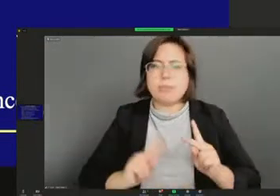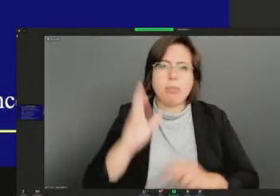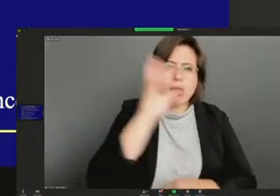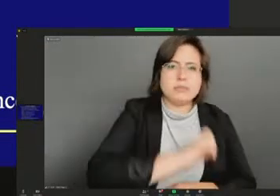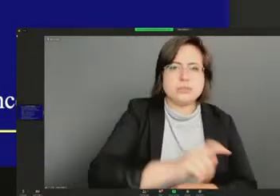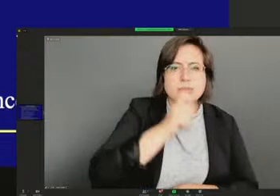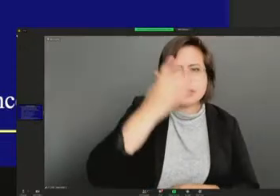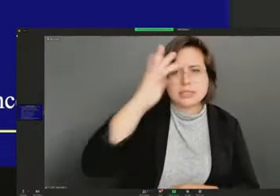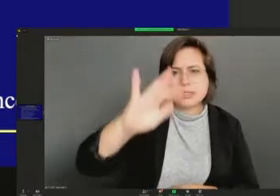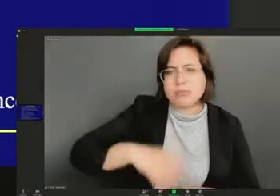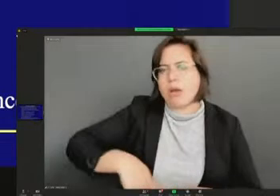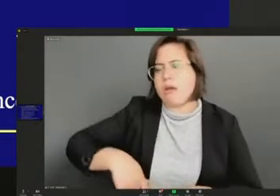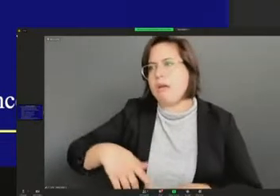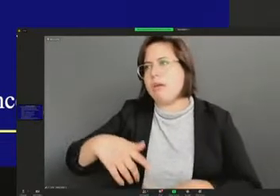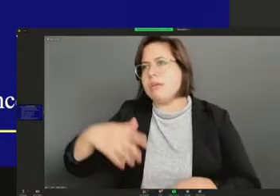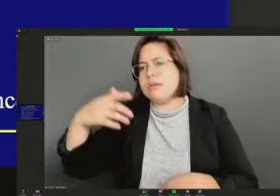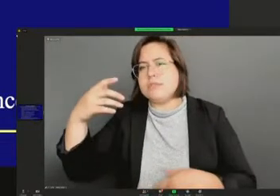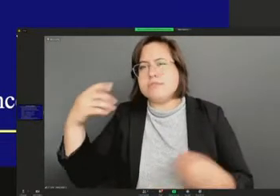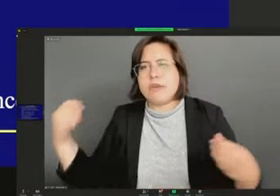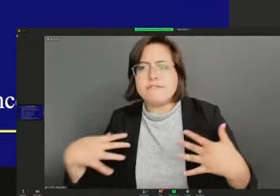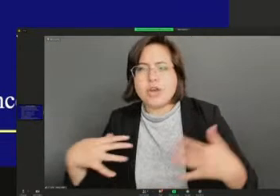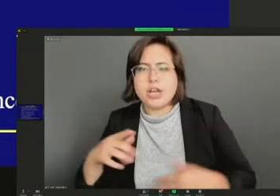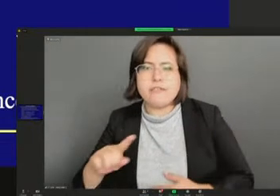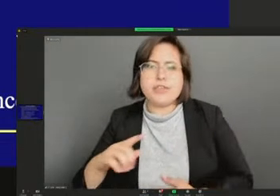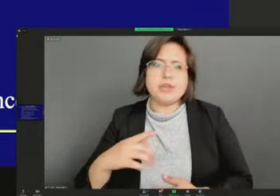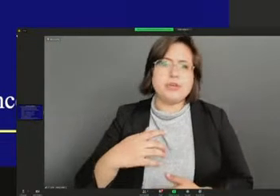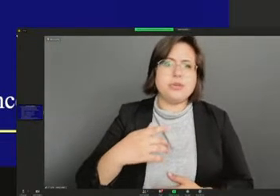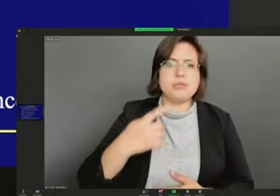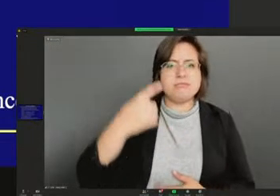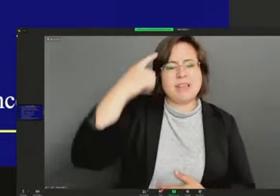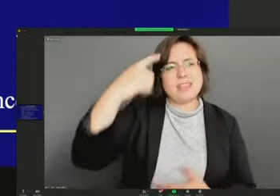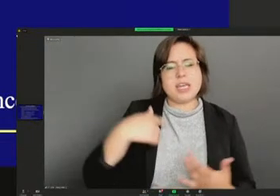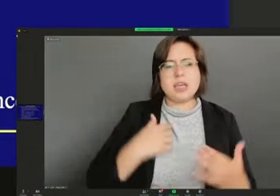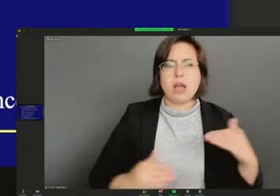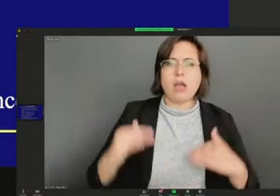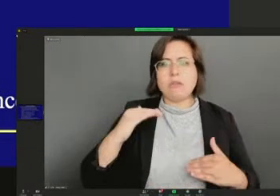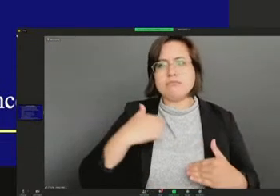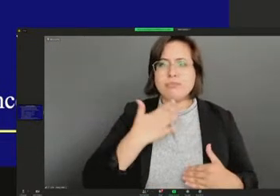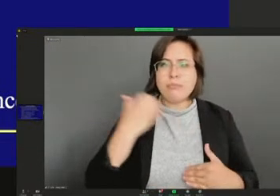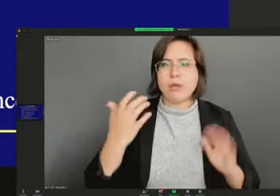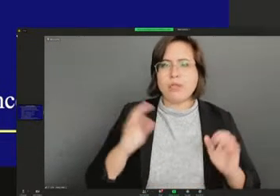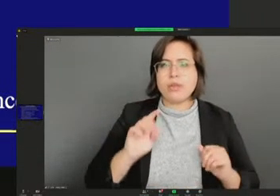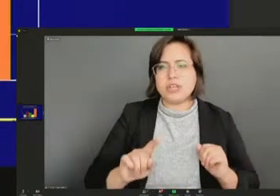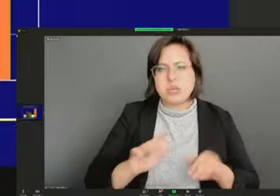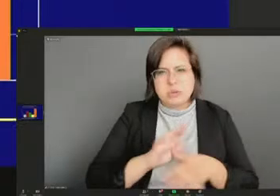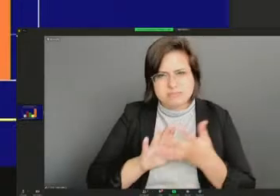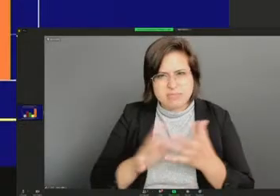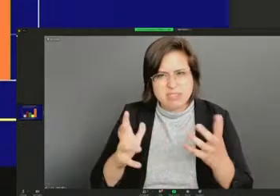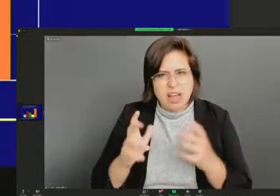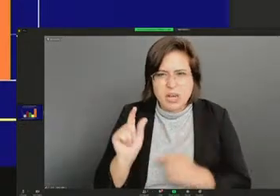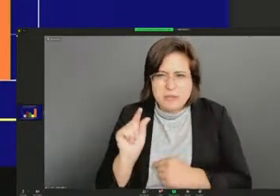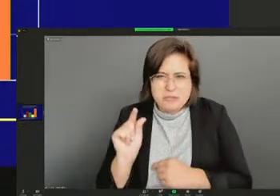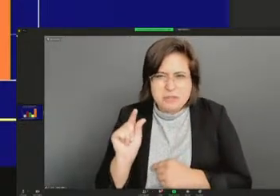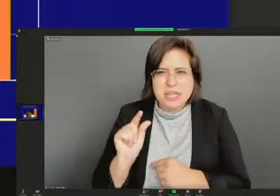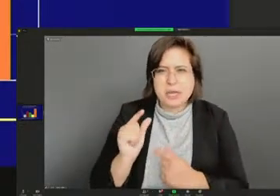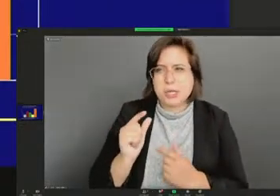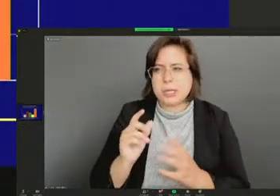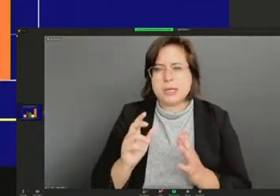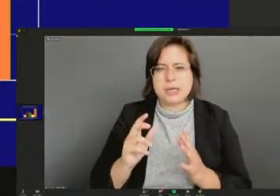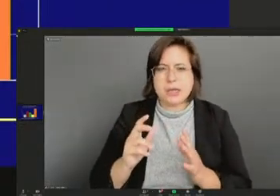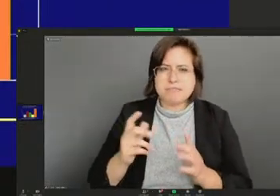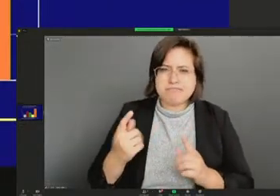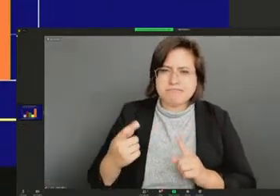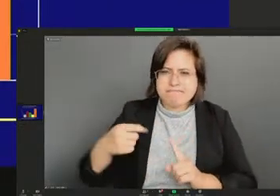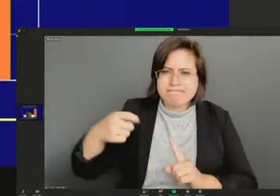afraid of you or think you are dishonest or they're better than you are. So a lot of little indignities. This is not